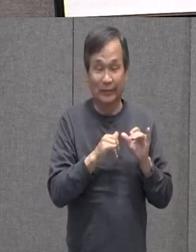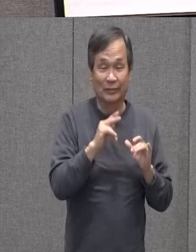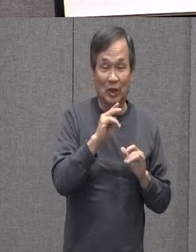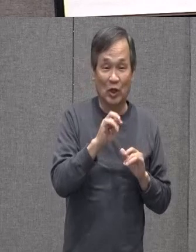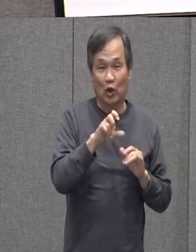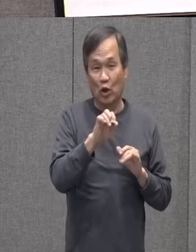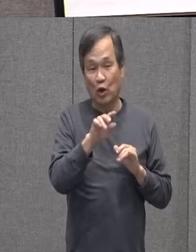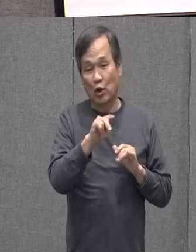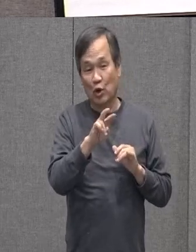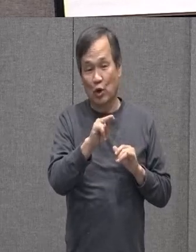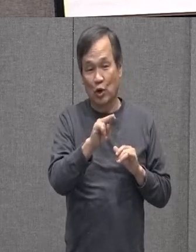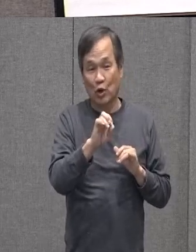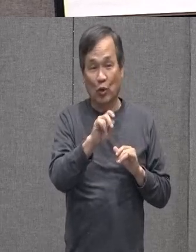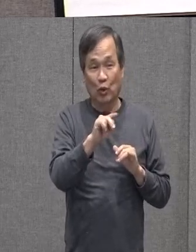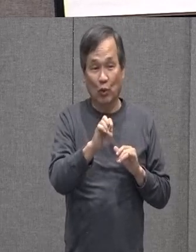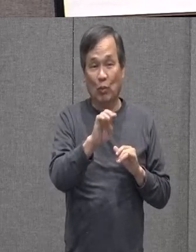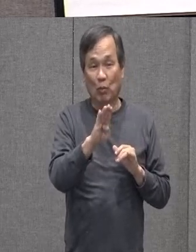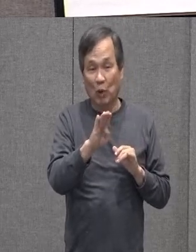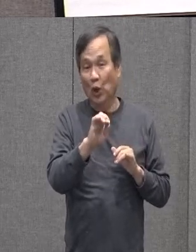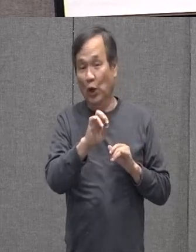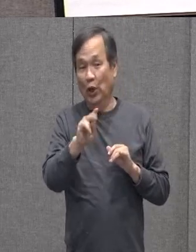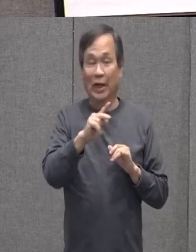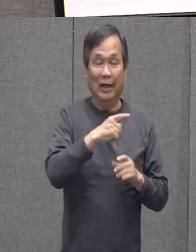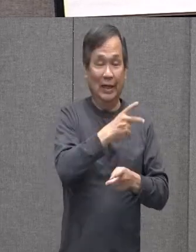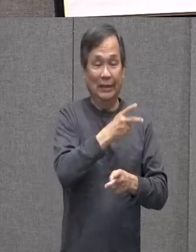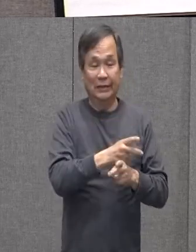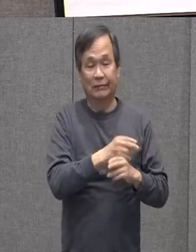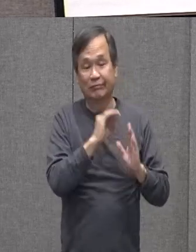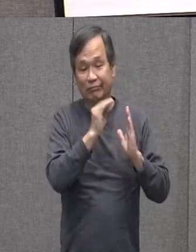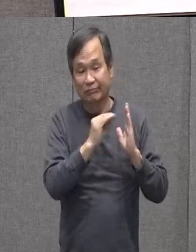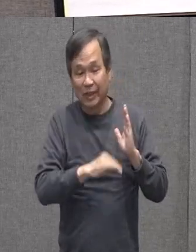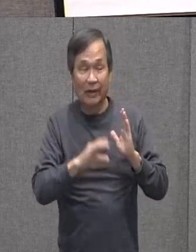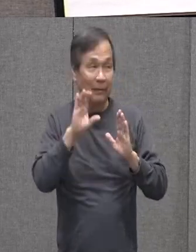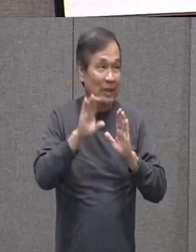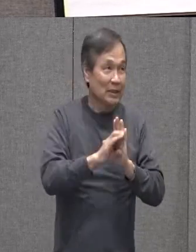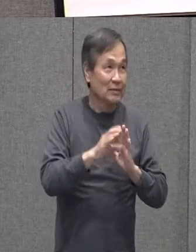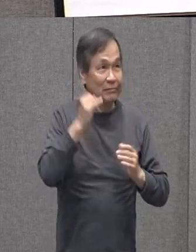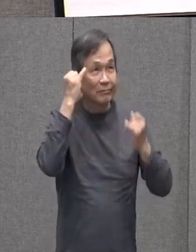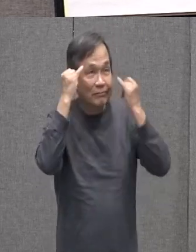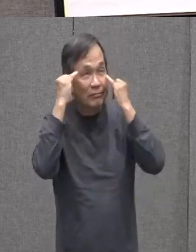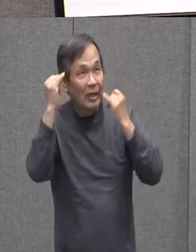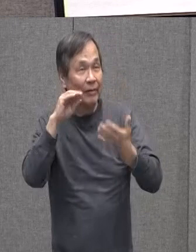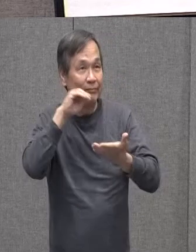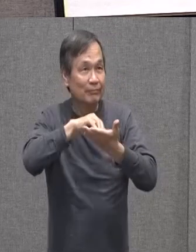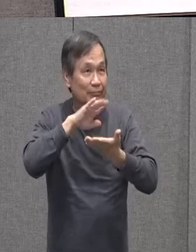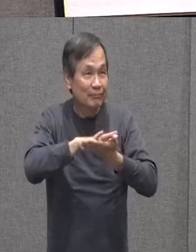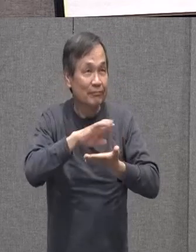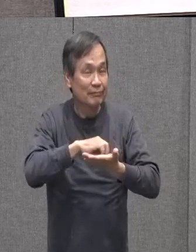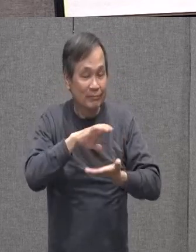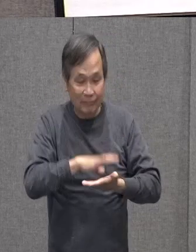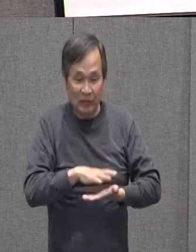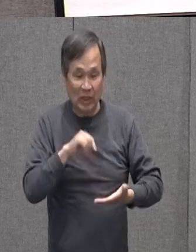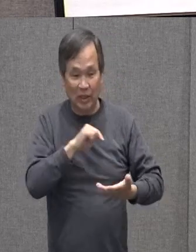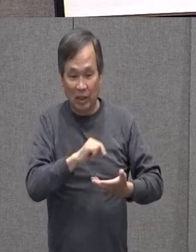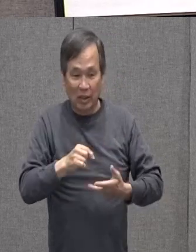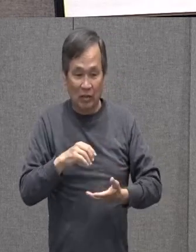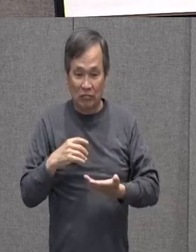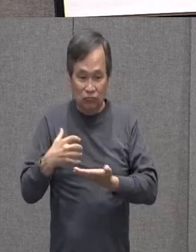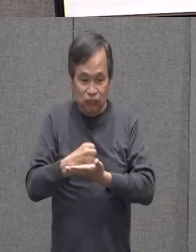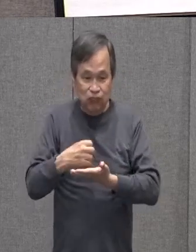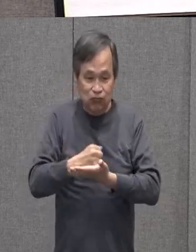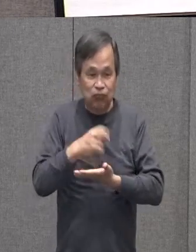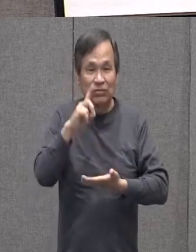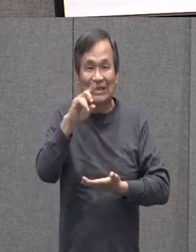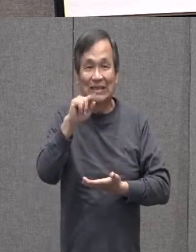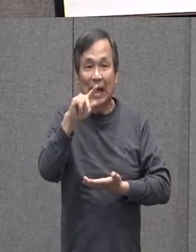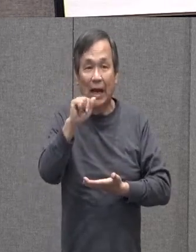And I will be referring to this later, but this is where I keep notes, draw pictures, write down ideas, take records, and document